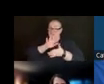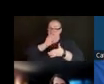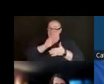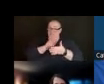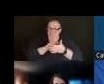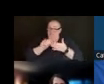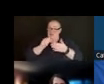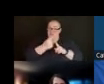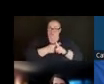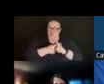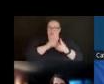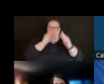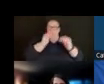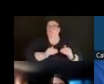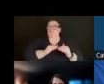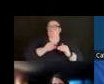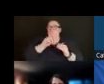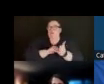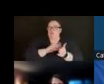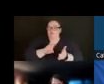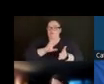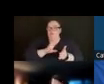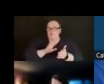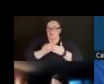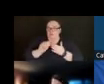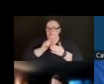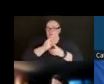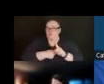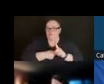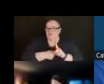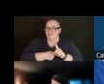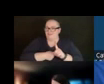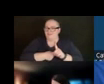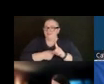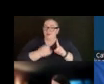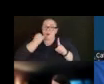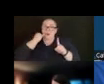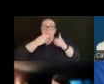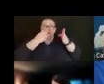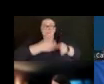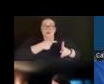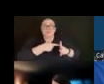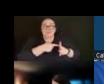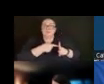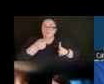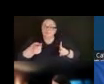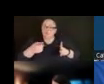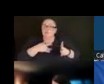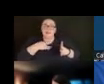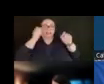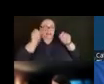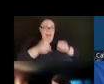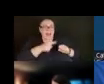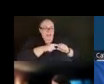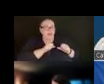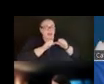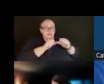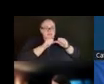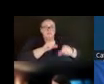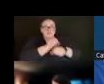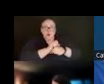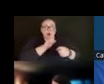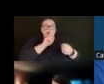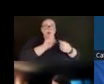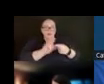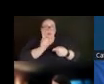month. So unless you are absolutely sure that the person can work their way through the gap and get up to the point